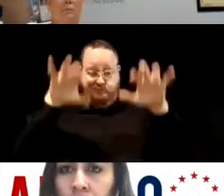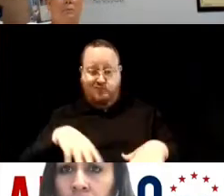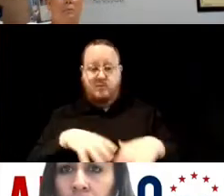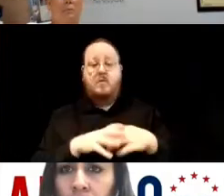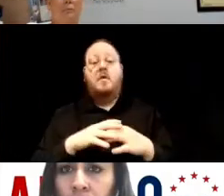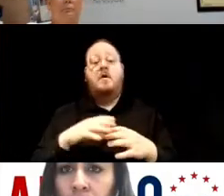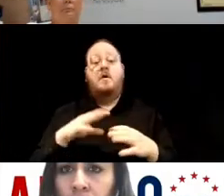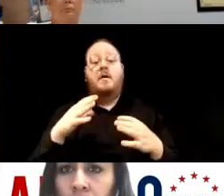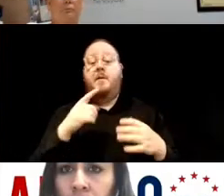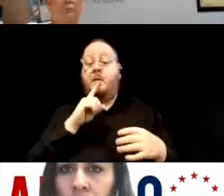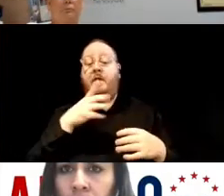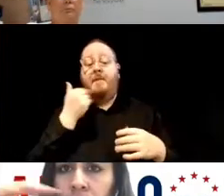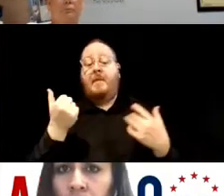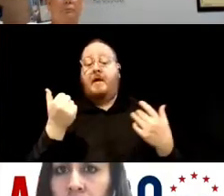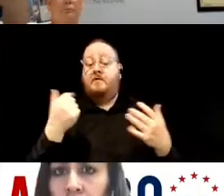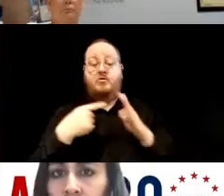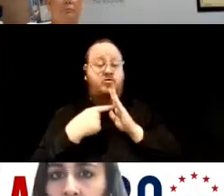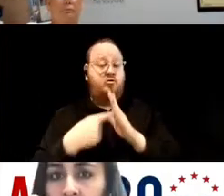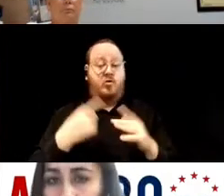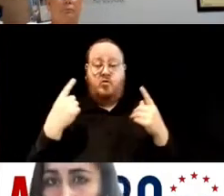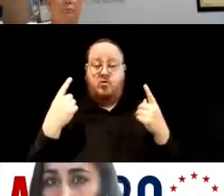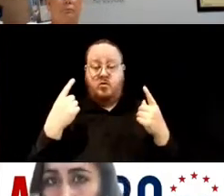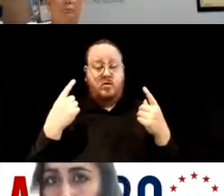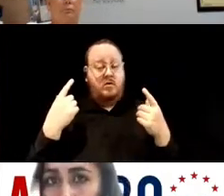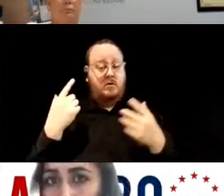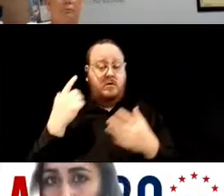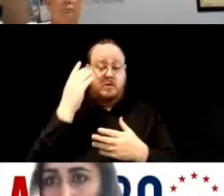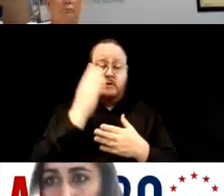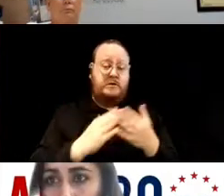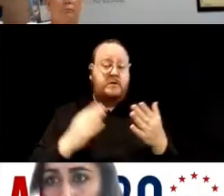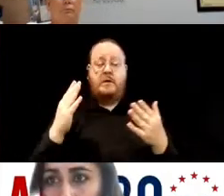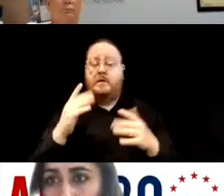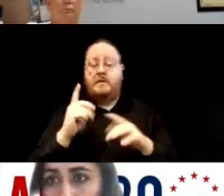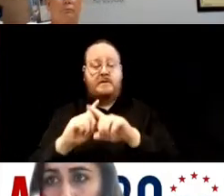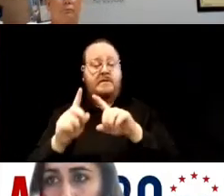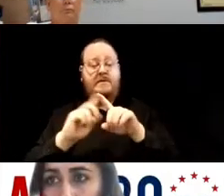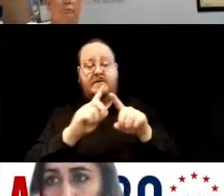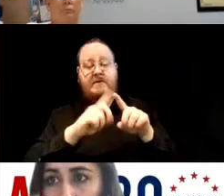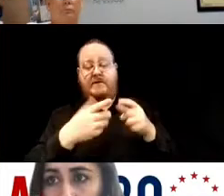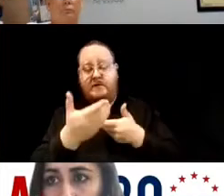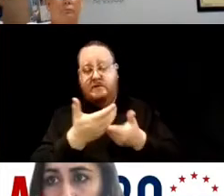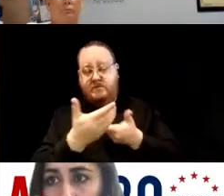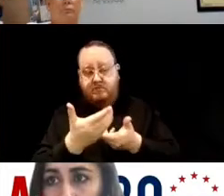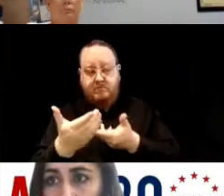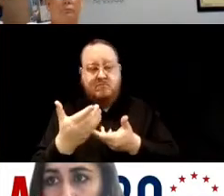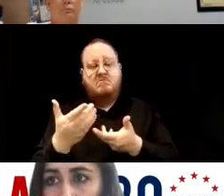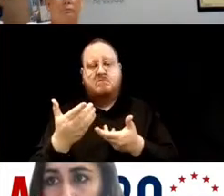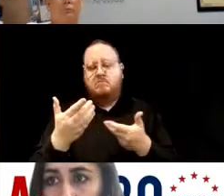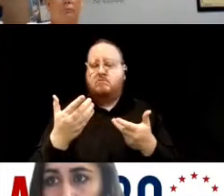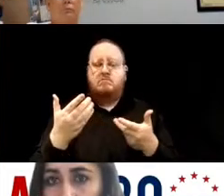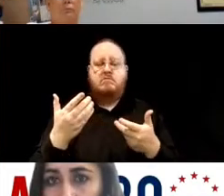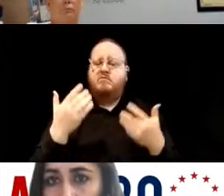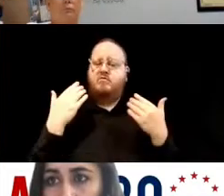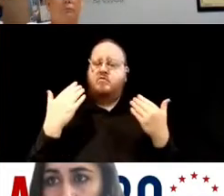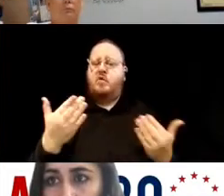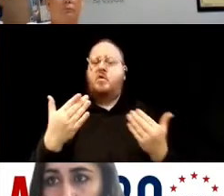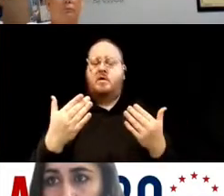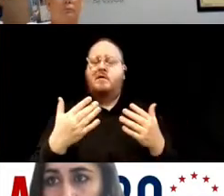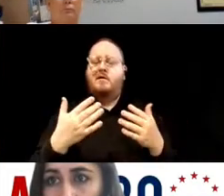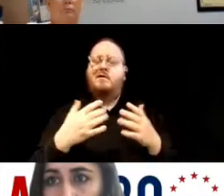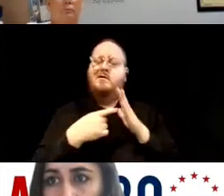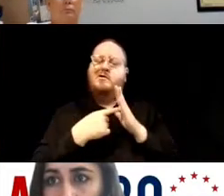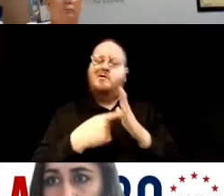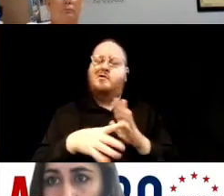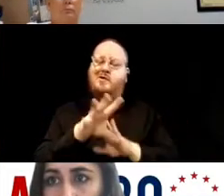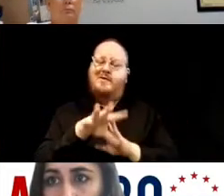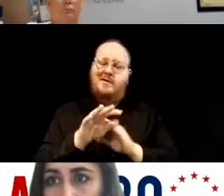show you just some of the different ways to interact with that is to show you this video that'll run through that.